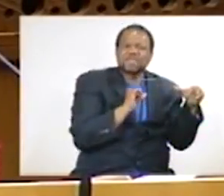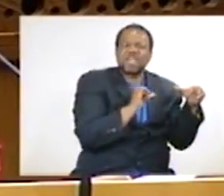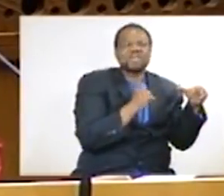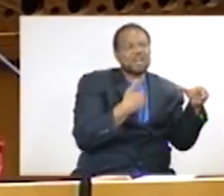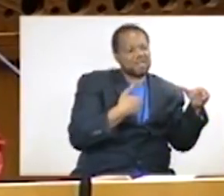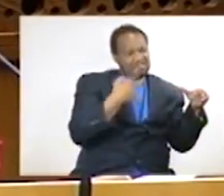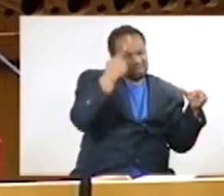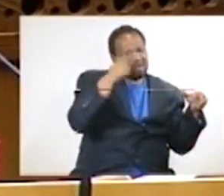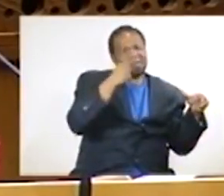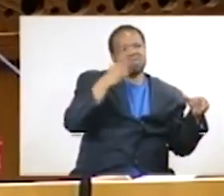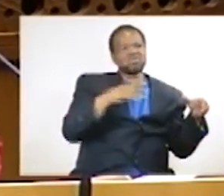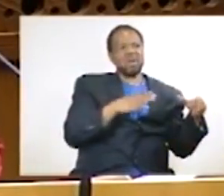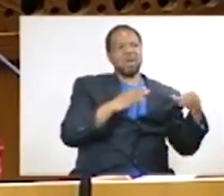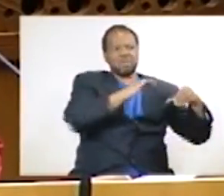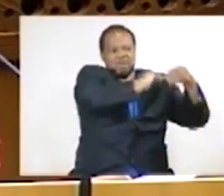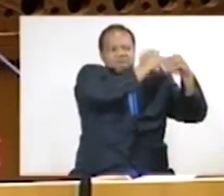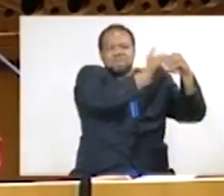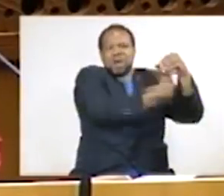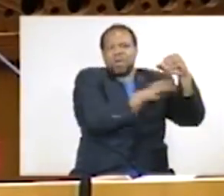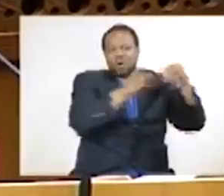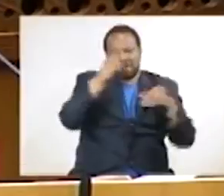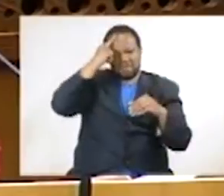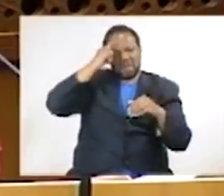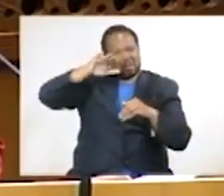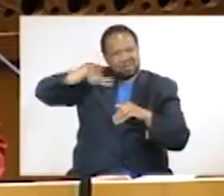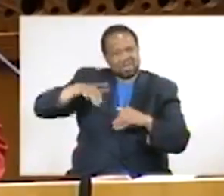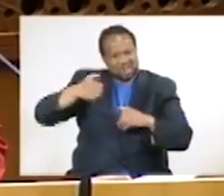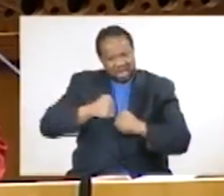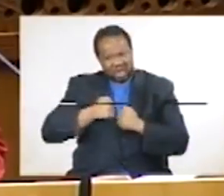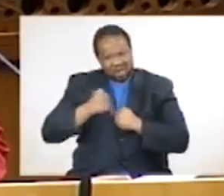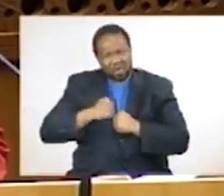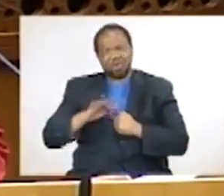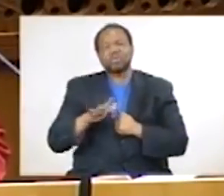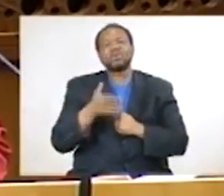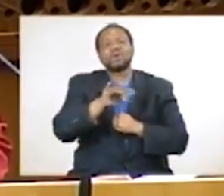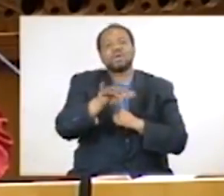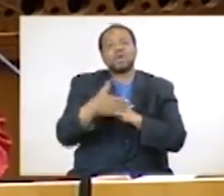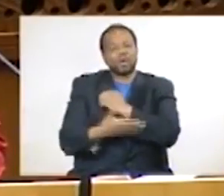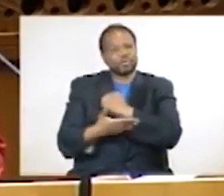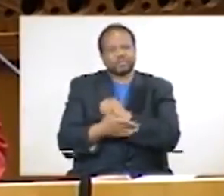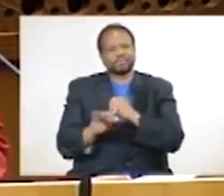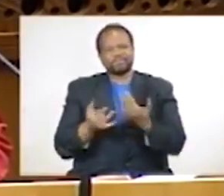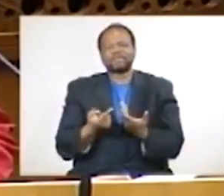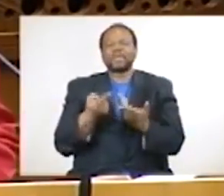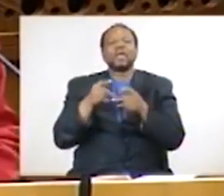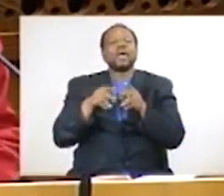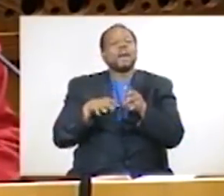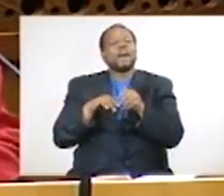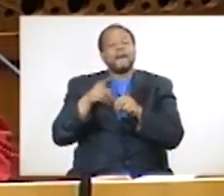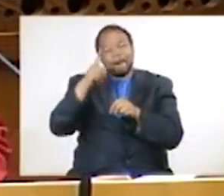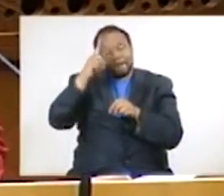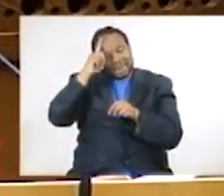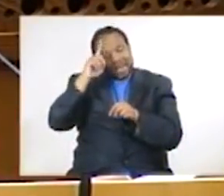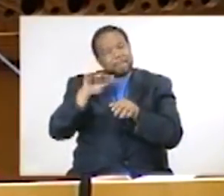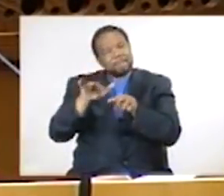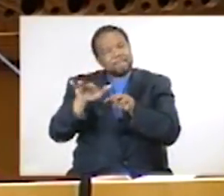Siaparankwe Rolihlahla Nelson Mandela. We will never have a true friendship and peace if white